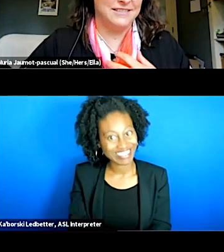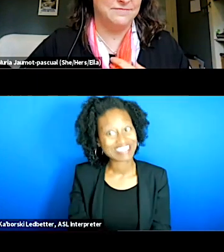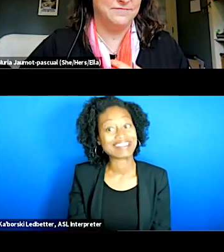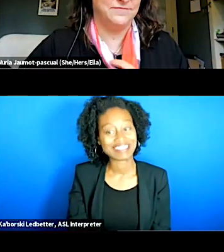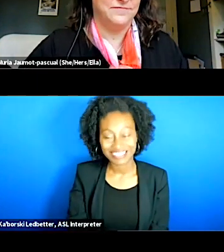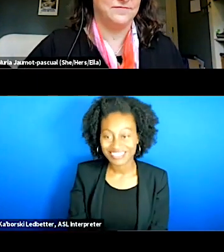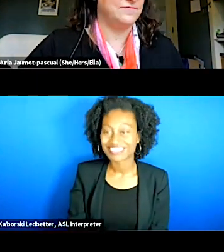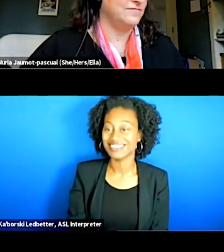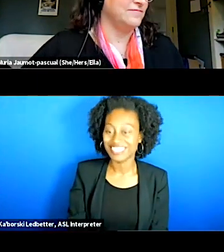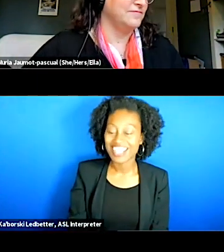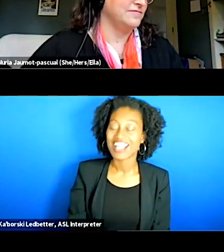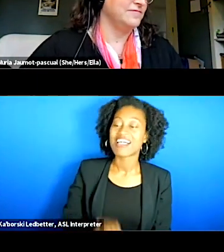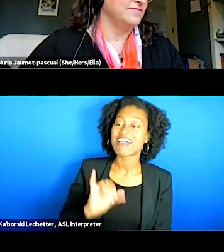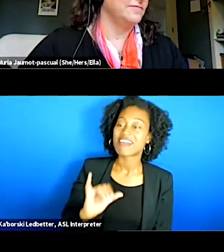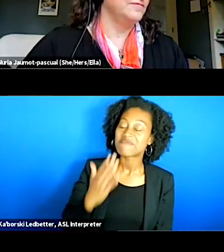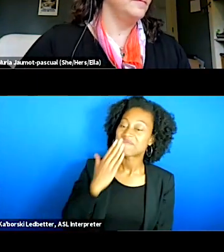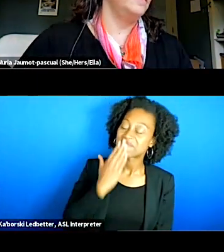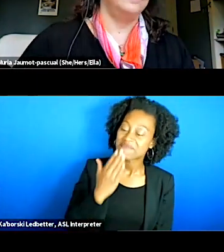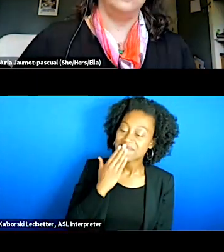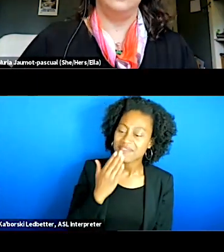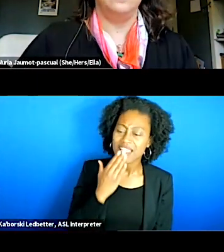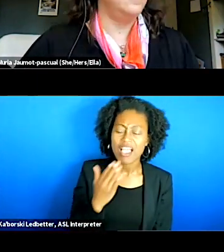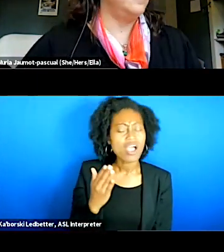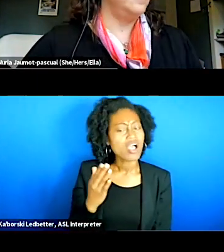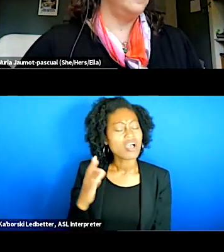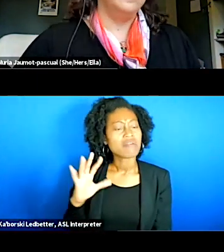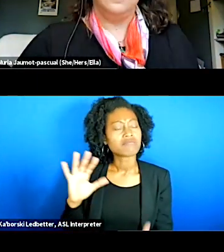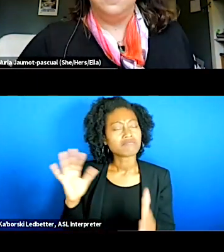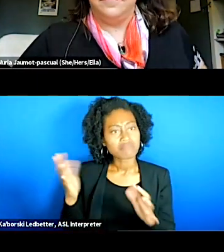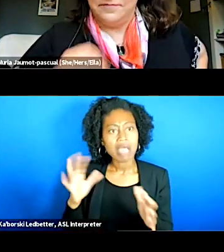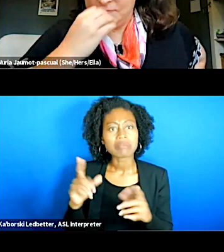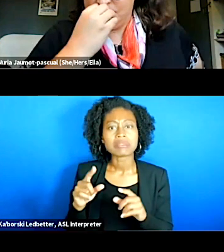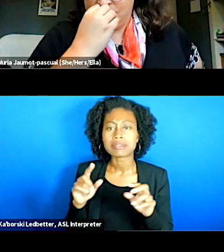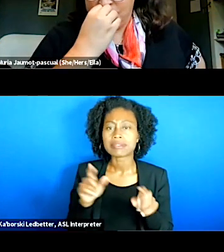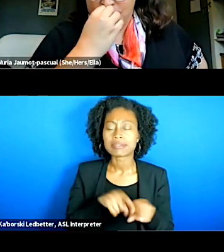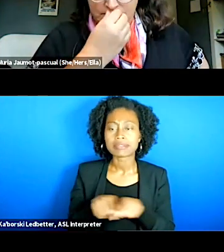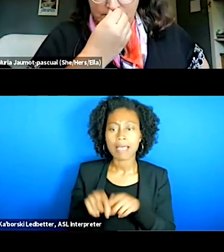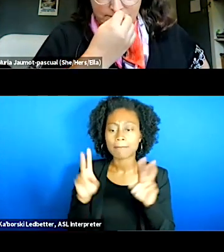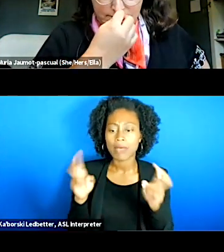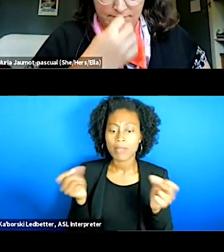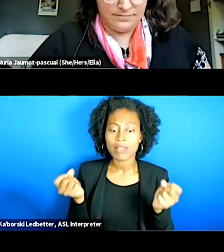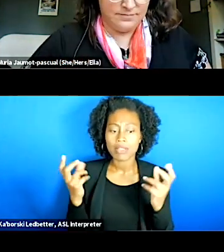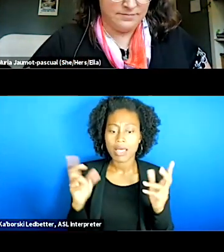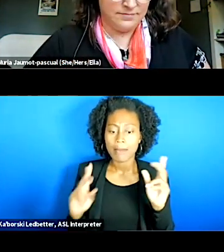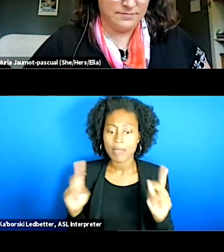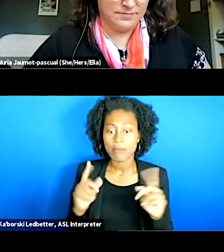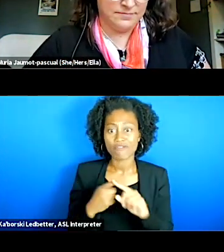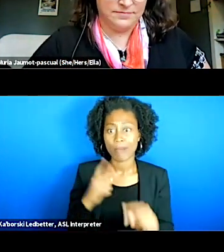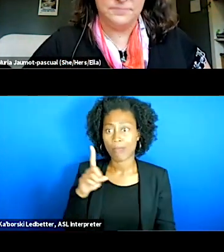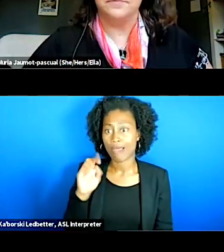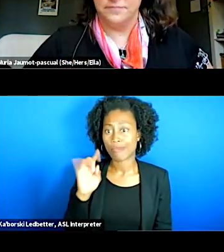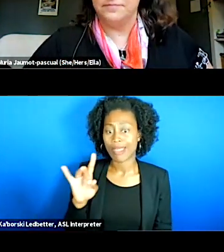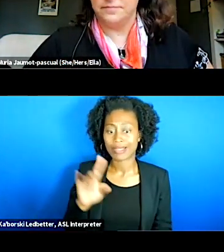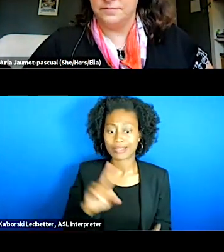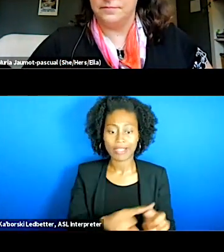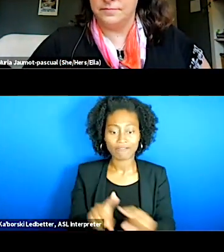work. Thank you. Sort of along that same line, we have a lot of people on today, we're saying from 108 countries, and